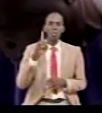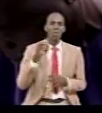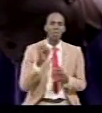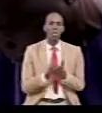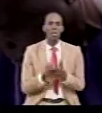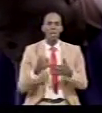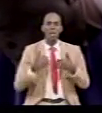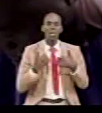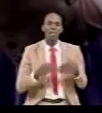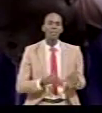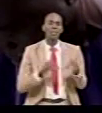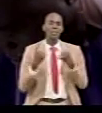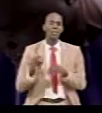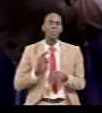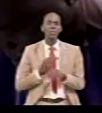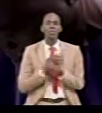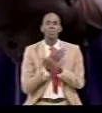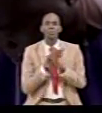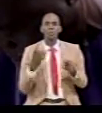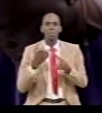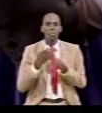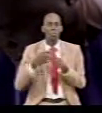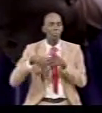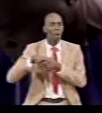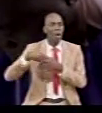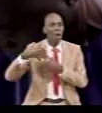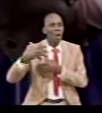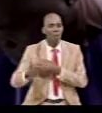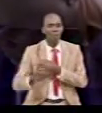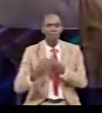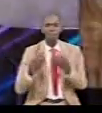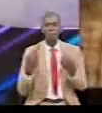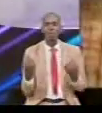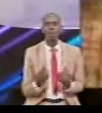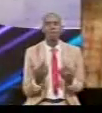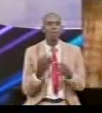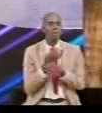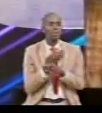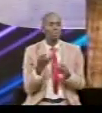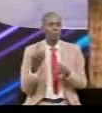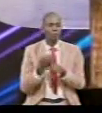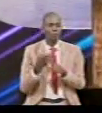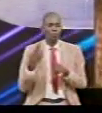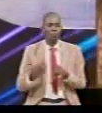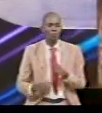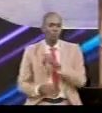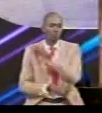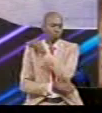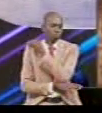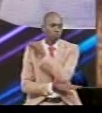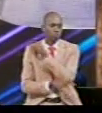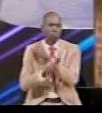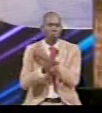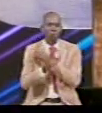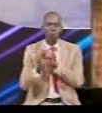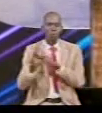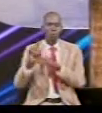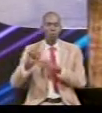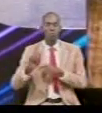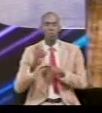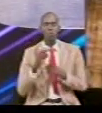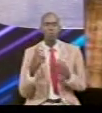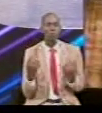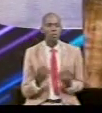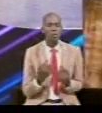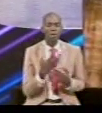free from outward sins and free from the root of sin. He sets us free, and we now look